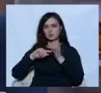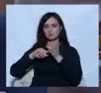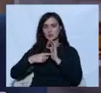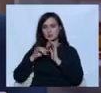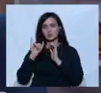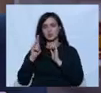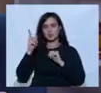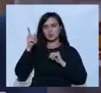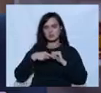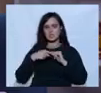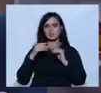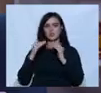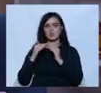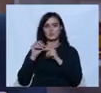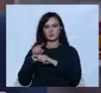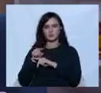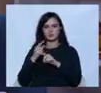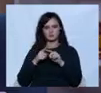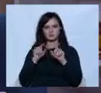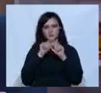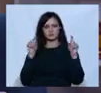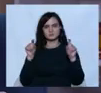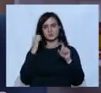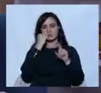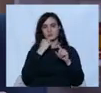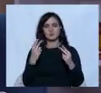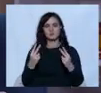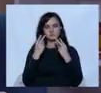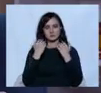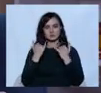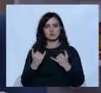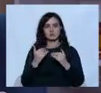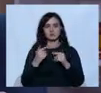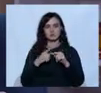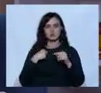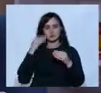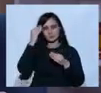englishbookeducation.co.uk/homework. Thank you all so much for joining us today in our discussion. We